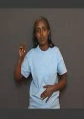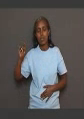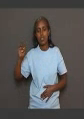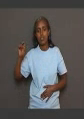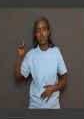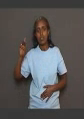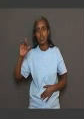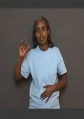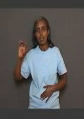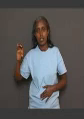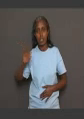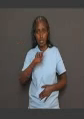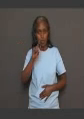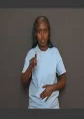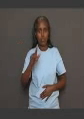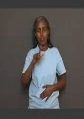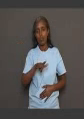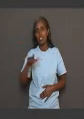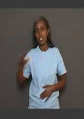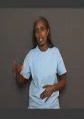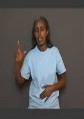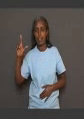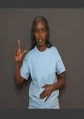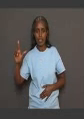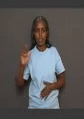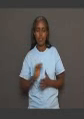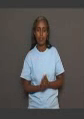equation of the line L.